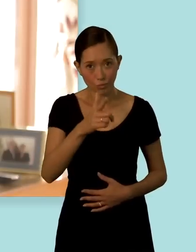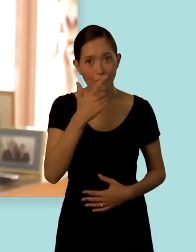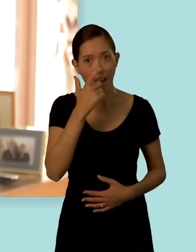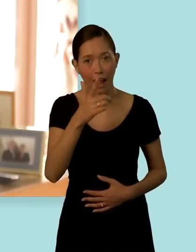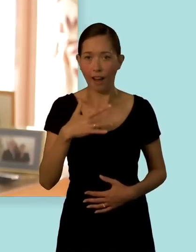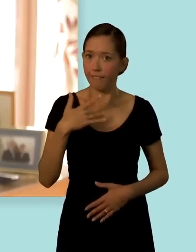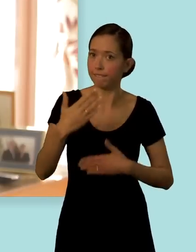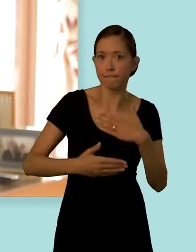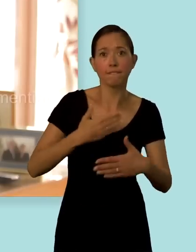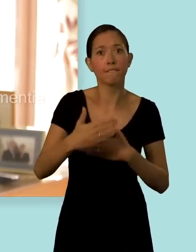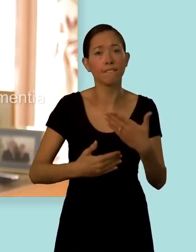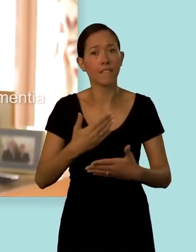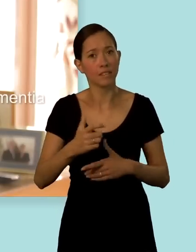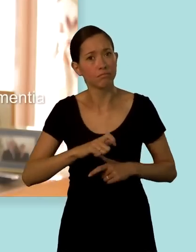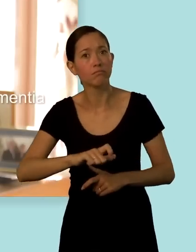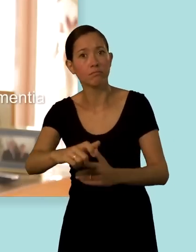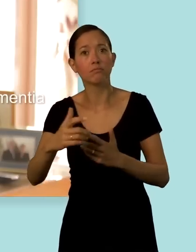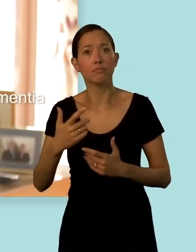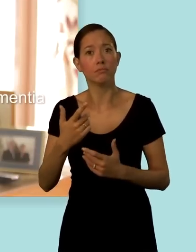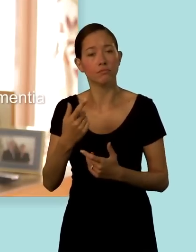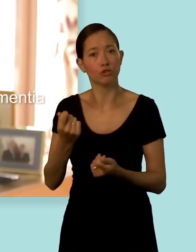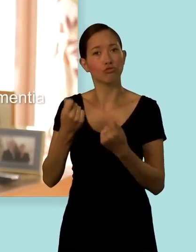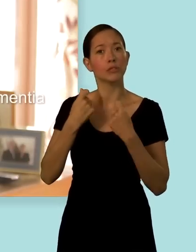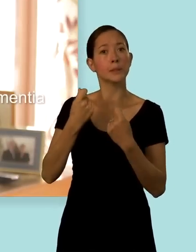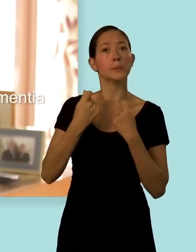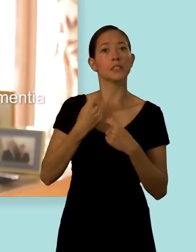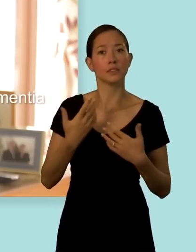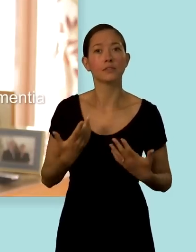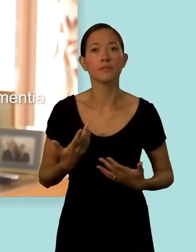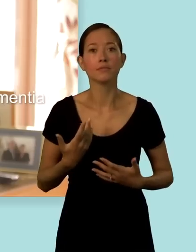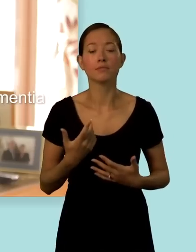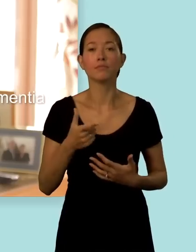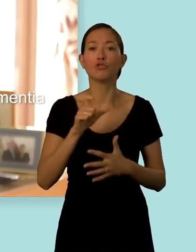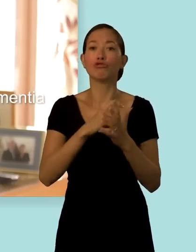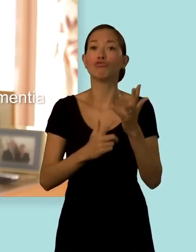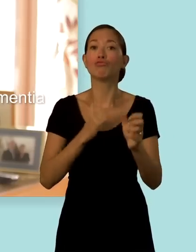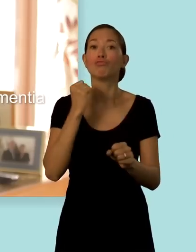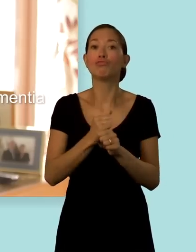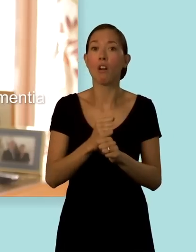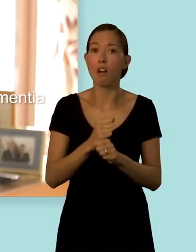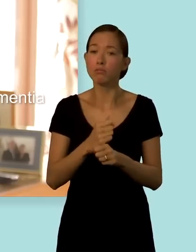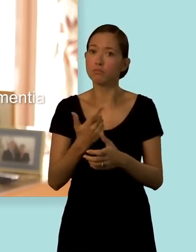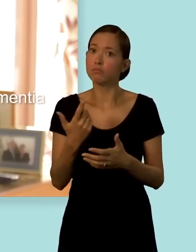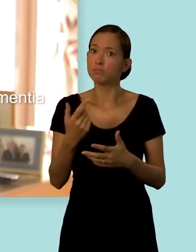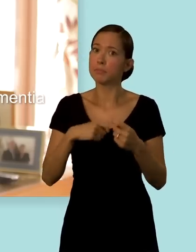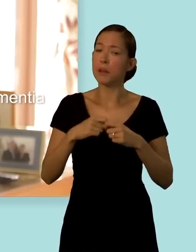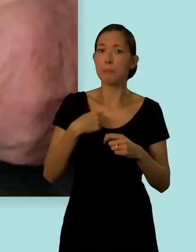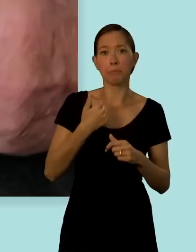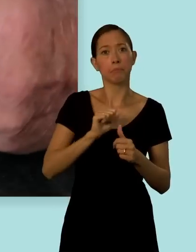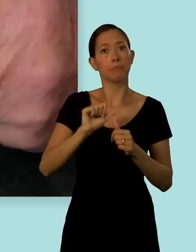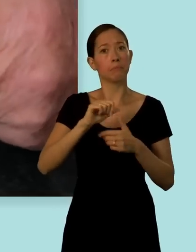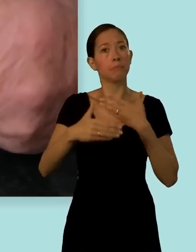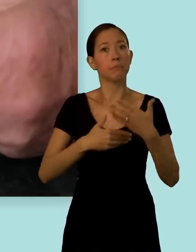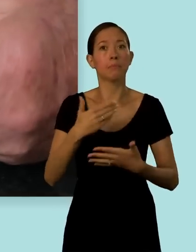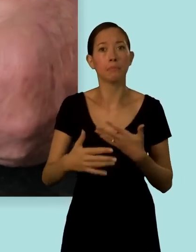You can live your life with the treatment you get. I suppose the drugs that they give us are obviously doing us good. And I